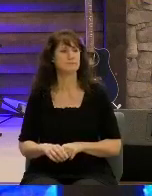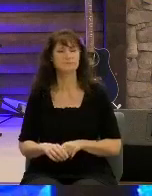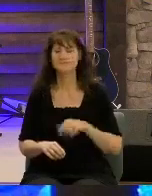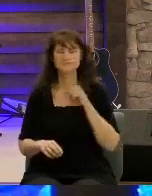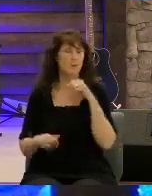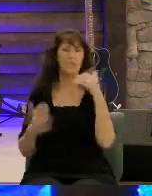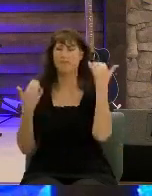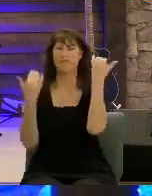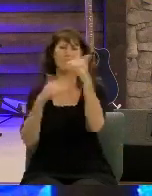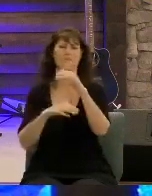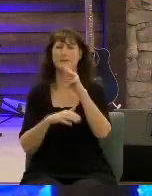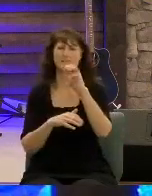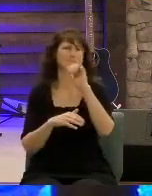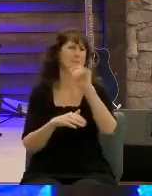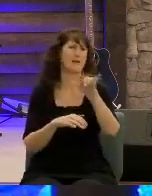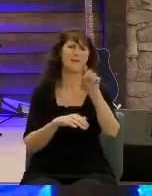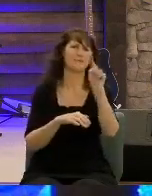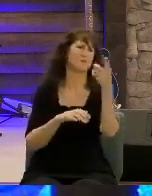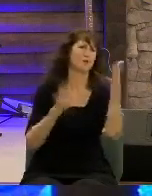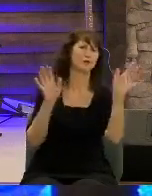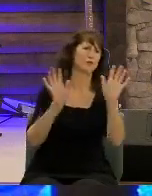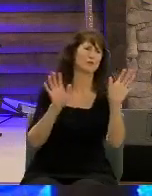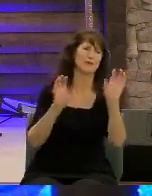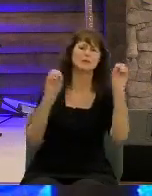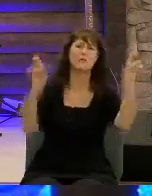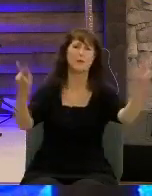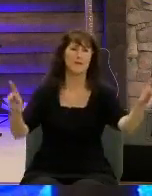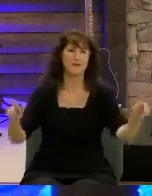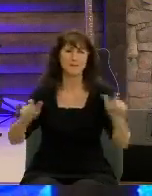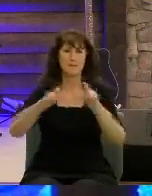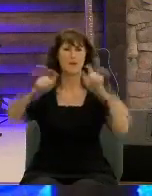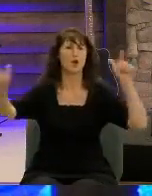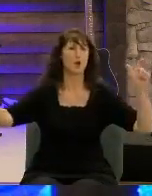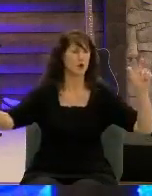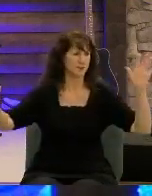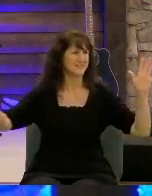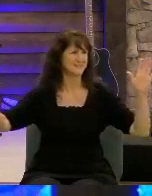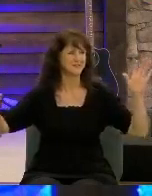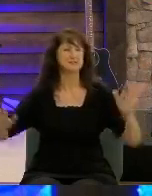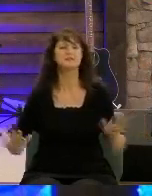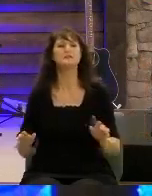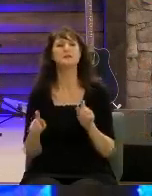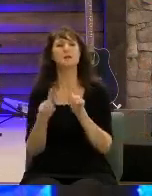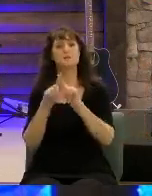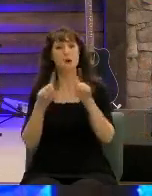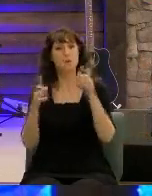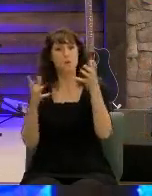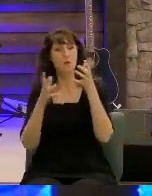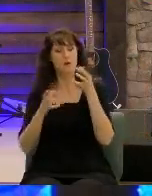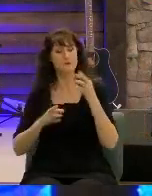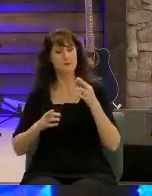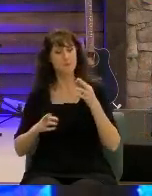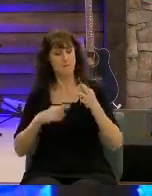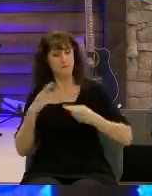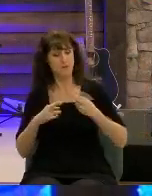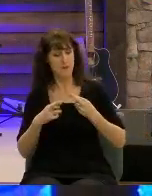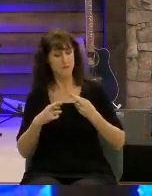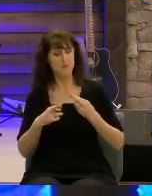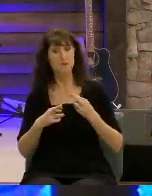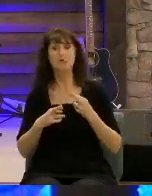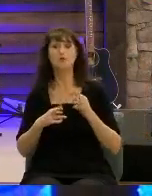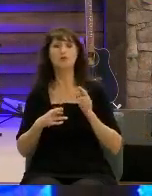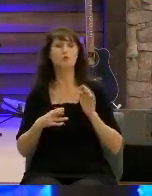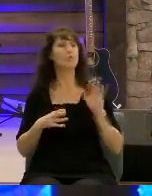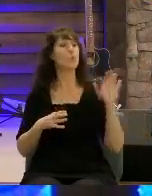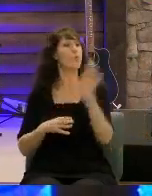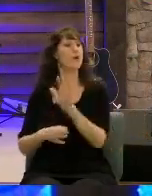May 1st if the Lord's giving you something bigger. It's okay, okay? But we want this revival to be life transforming, to be changing,